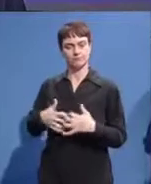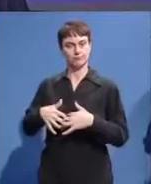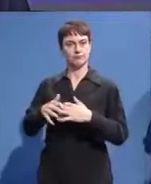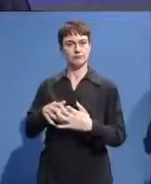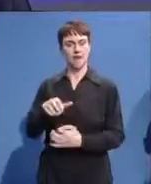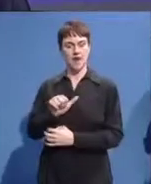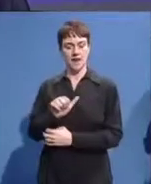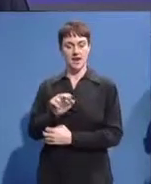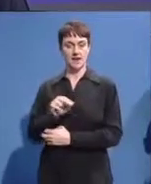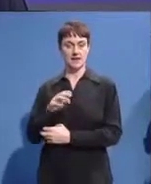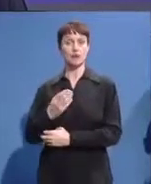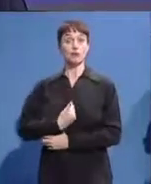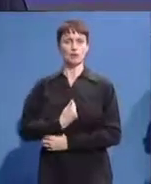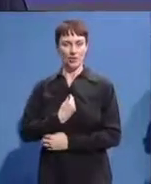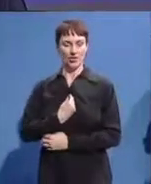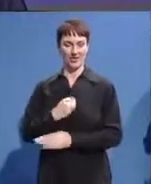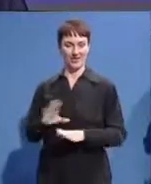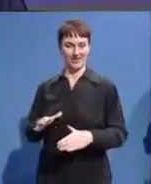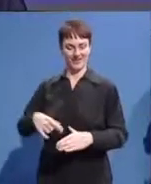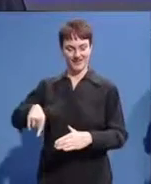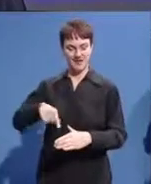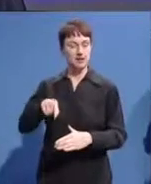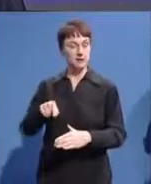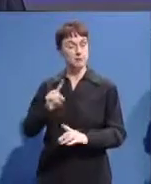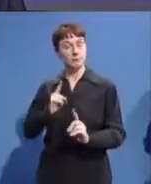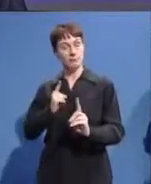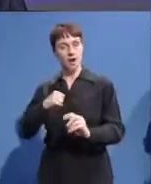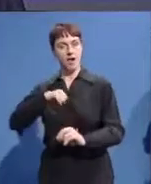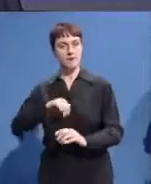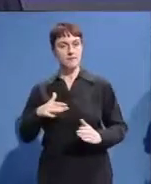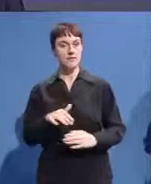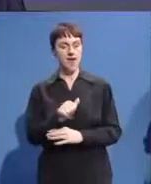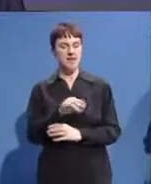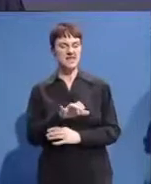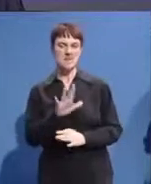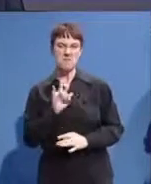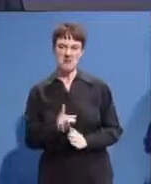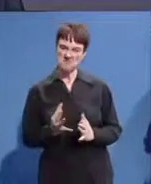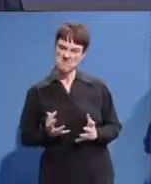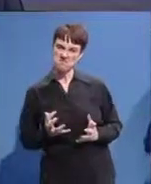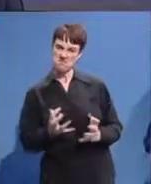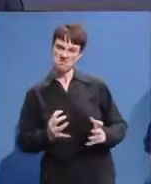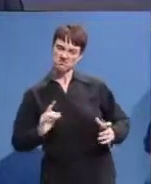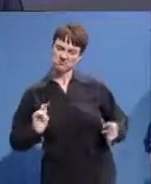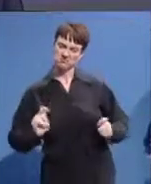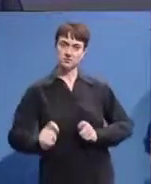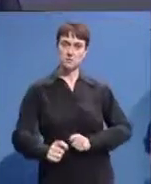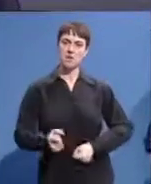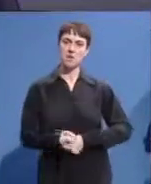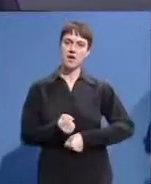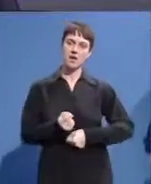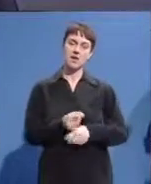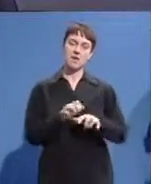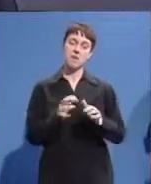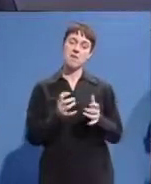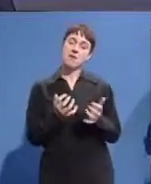League. Their goal was to transform the ANC into a mass grassroots movement, deriving strength from millions of people who had no